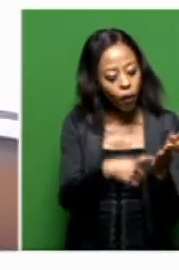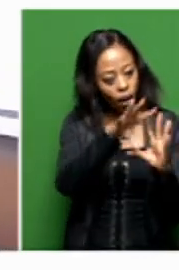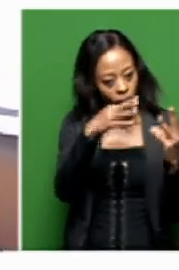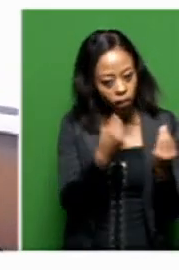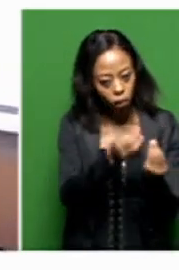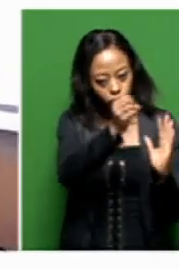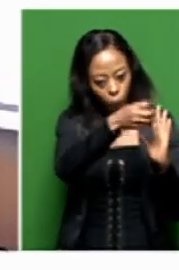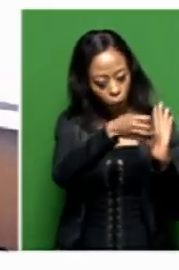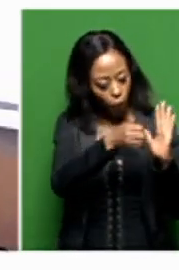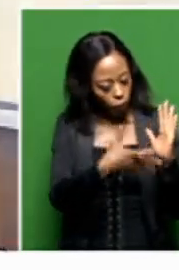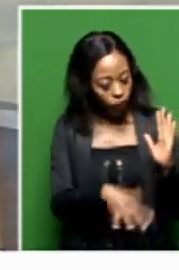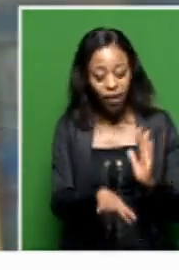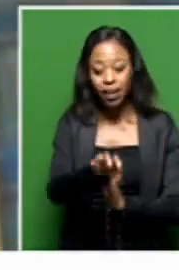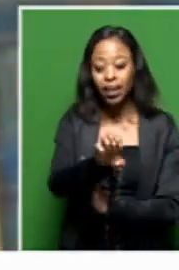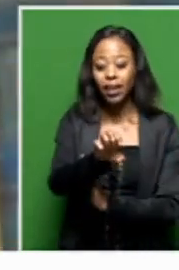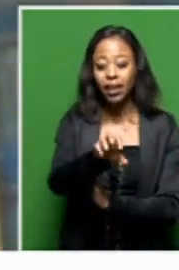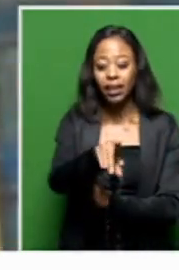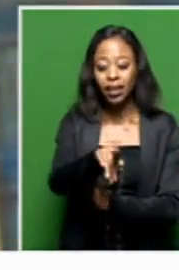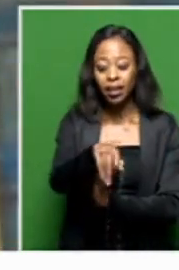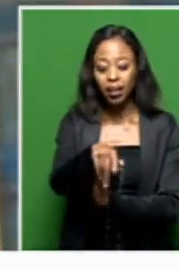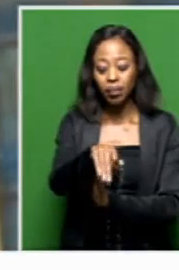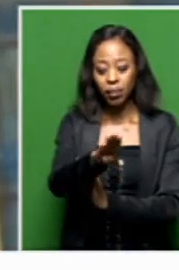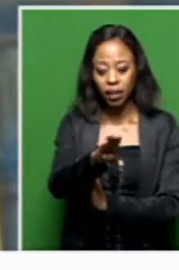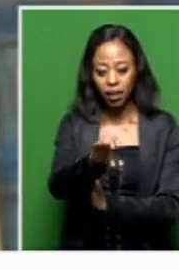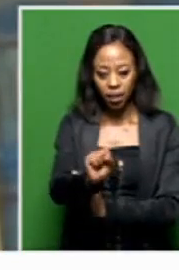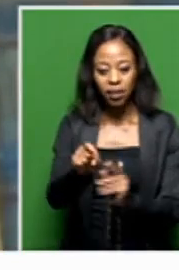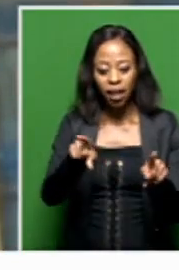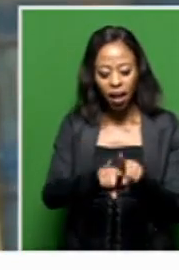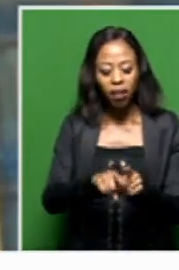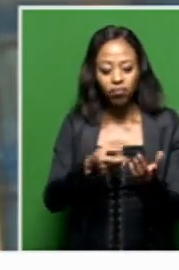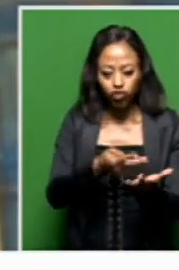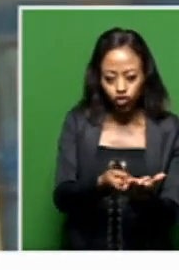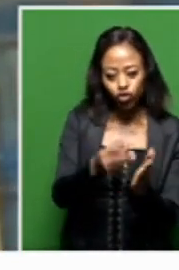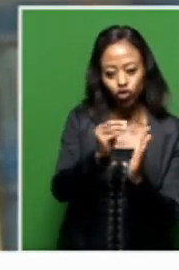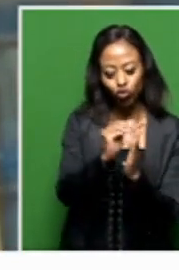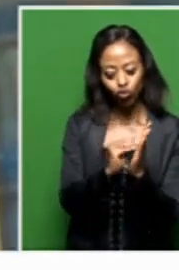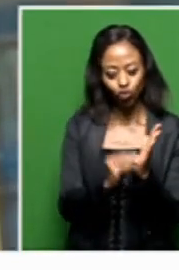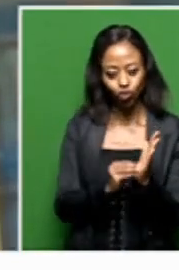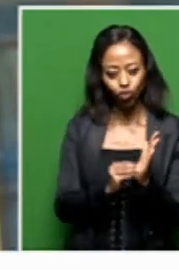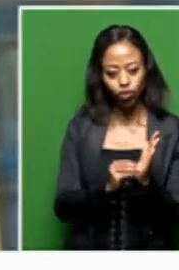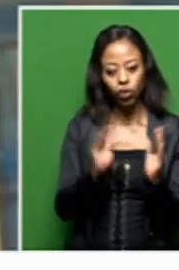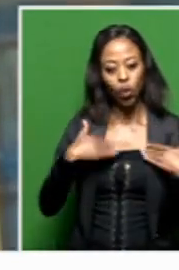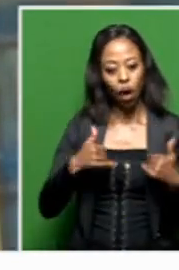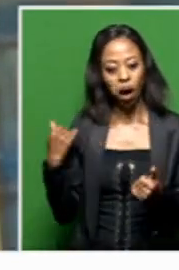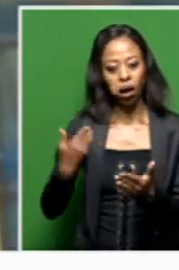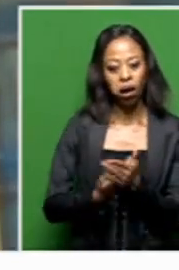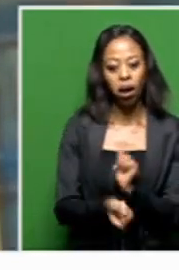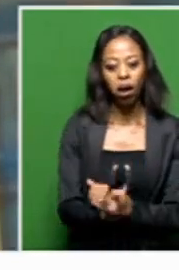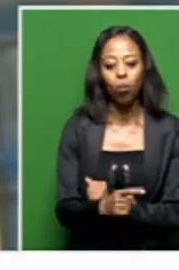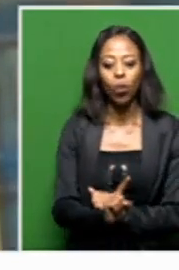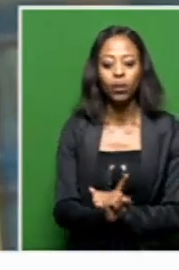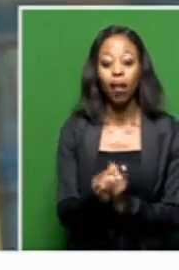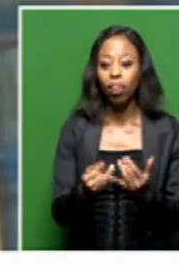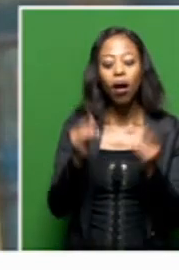the system. The EVDS is a patient record system. It's where we keep your health record. So now that